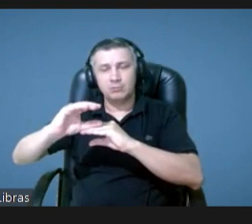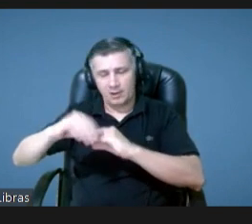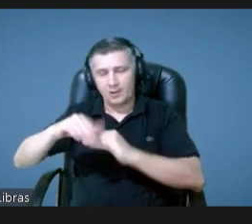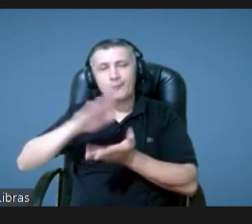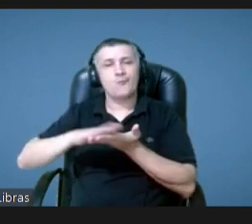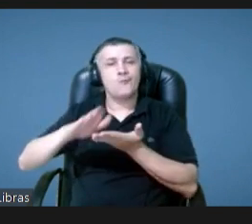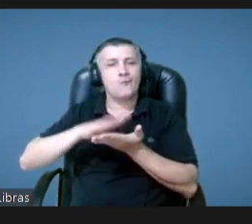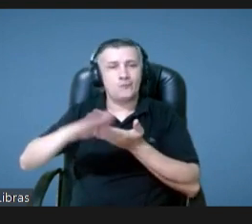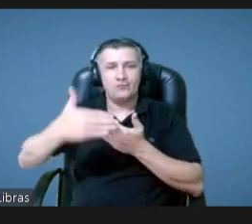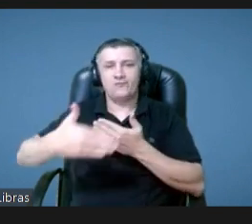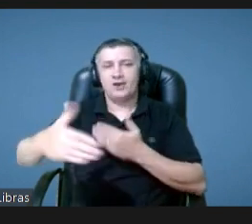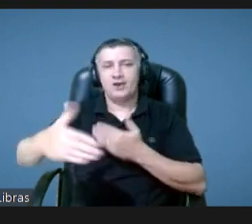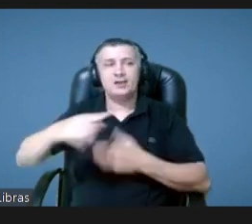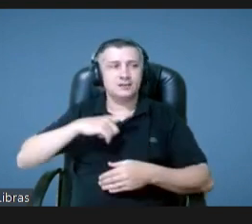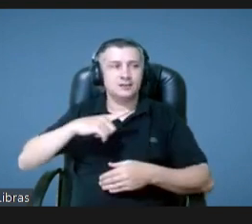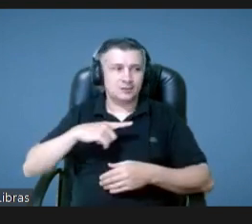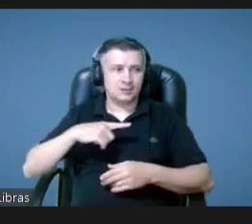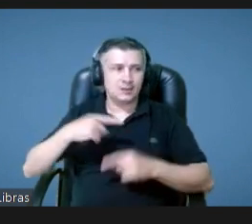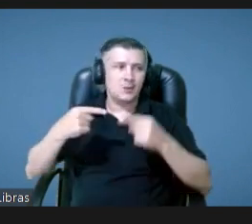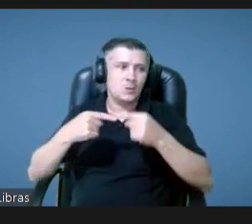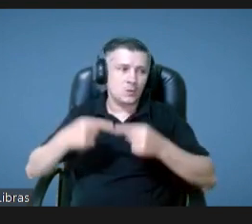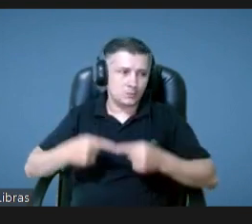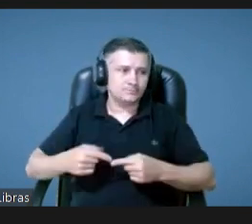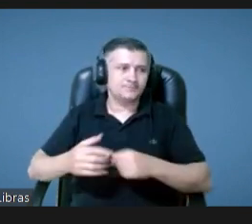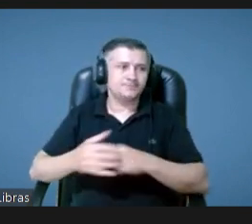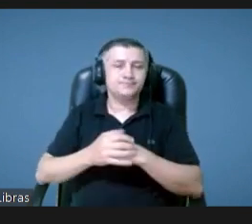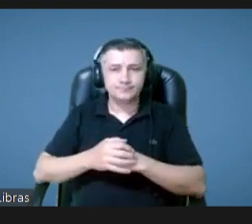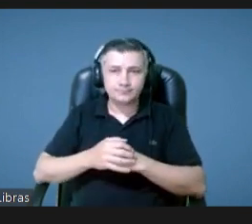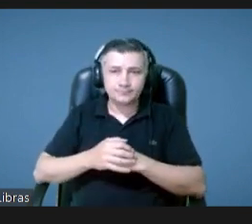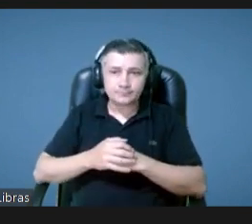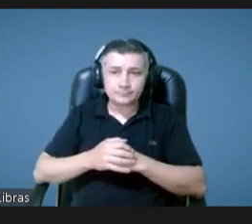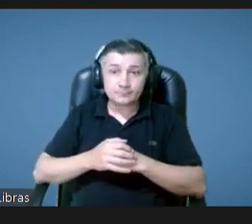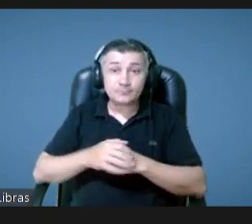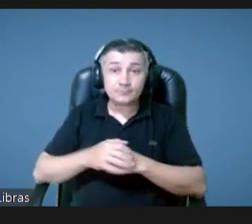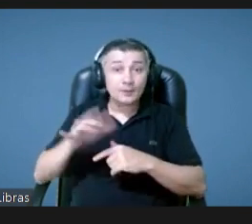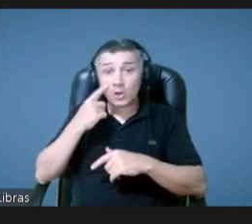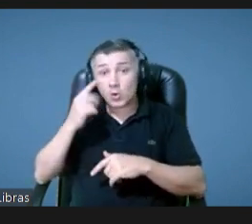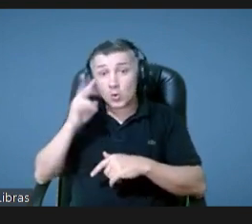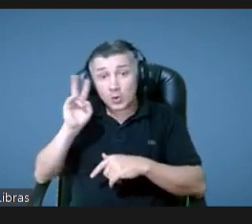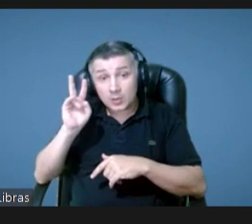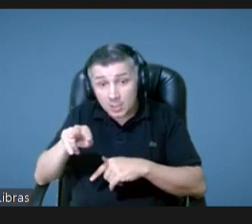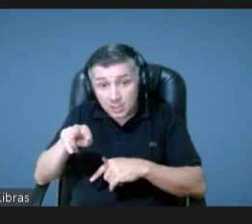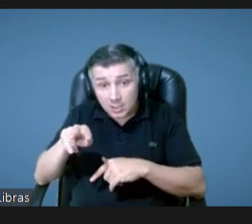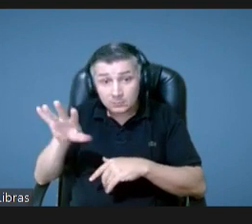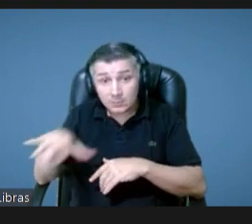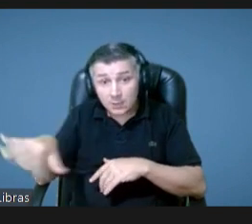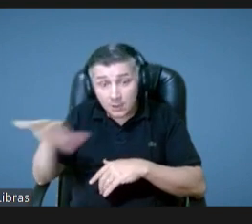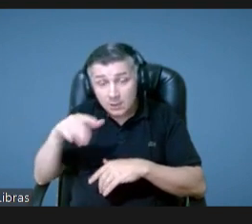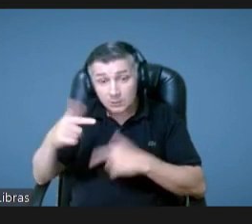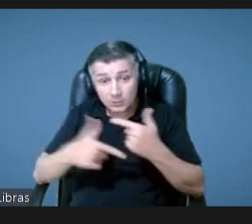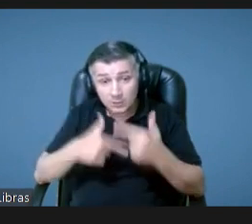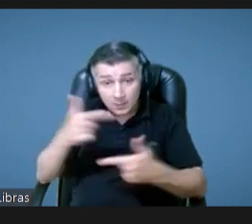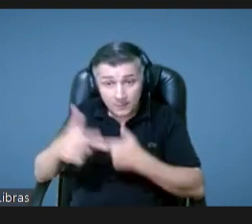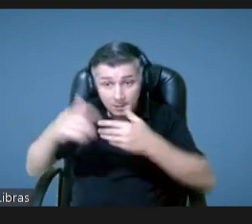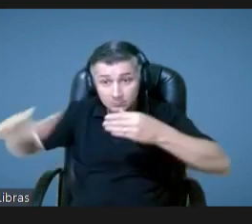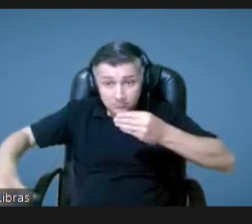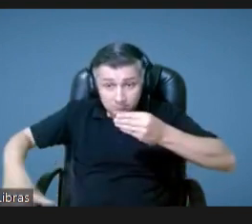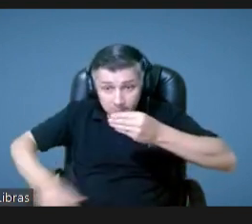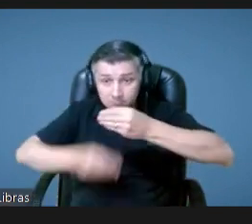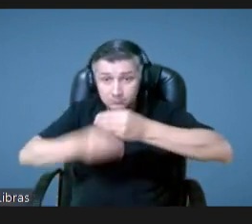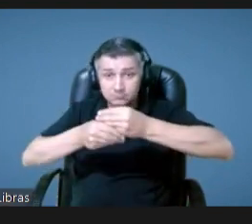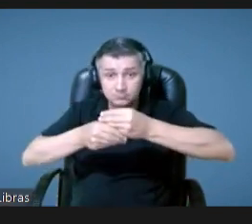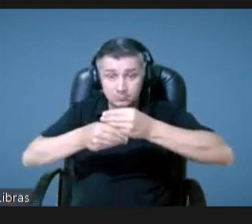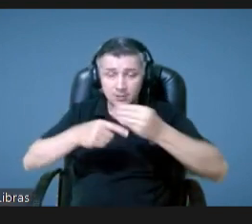cash entry will also allow us to deal with the costs that we are going